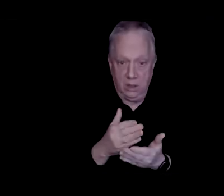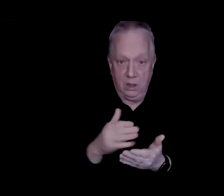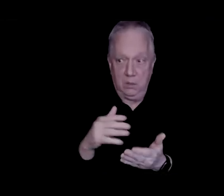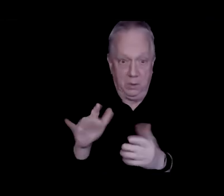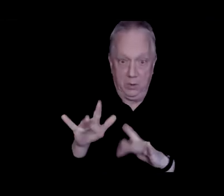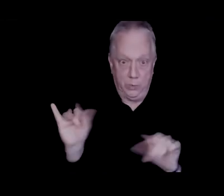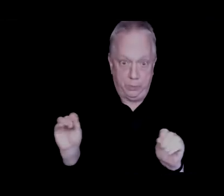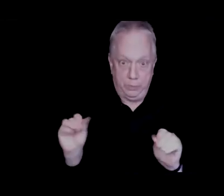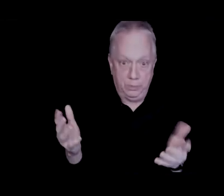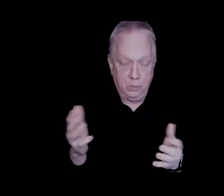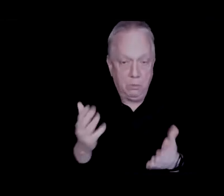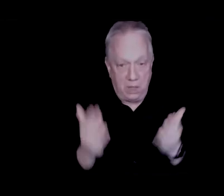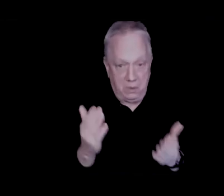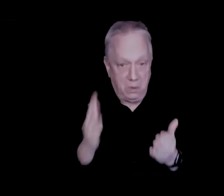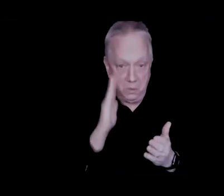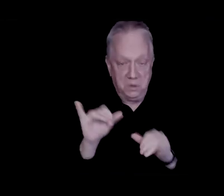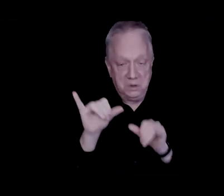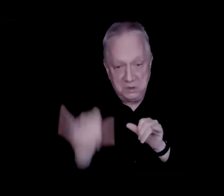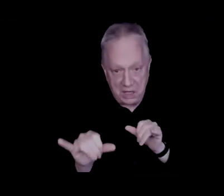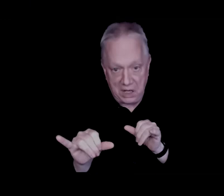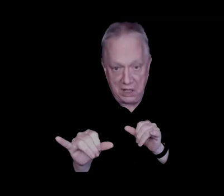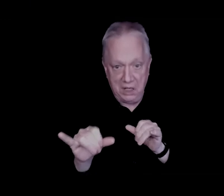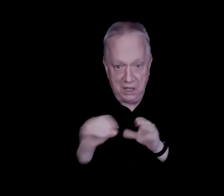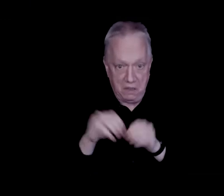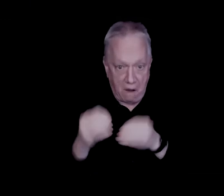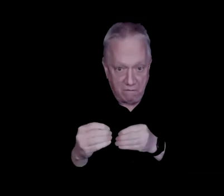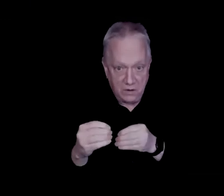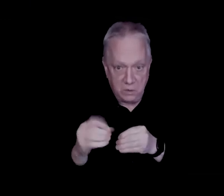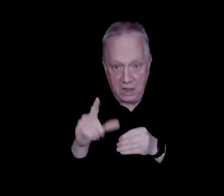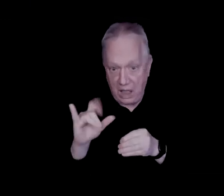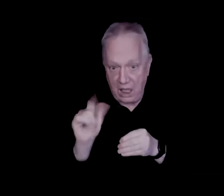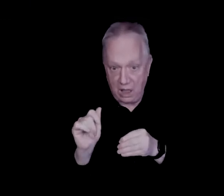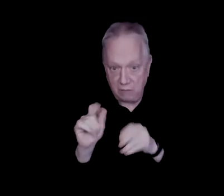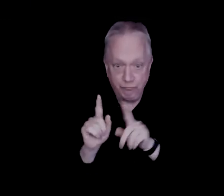good, and we thought that maybe we will stay in the office with Leila,